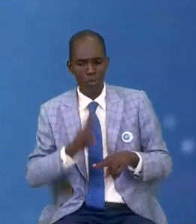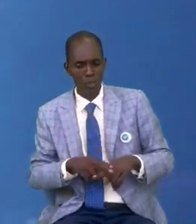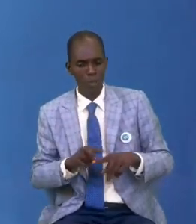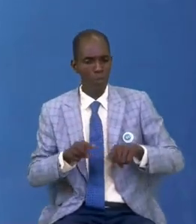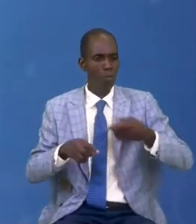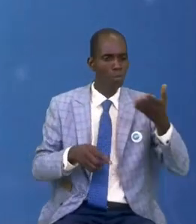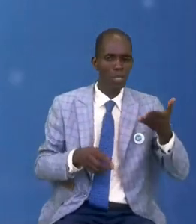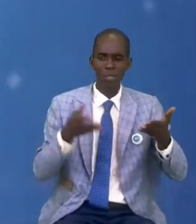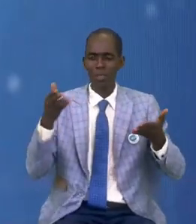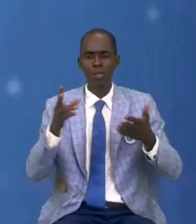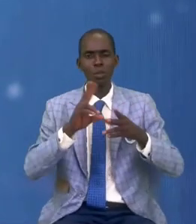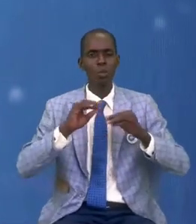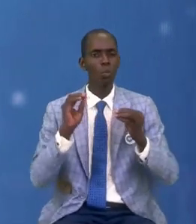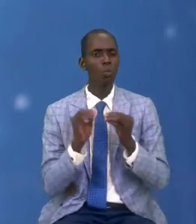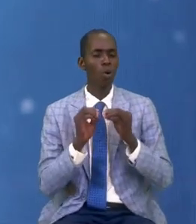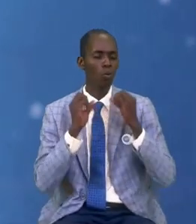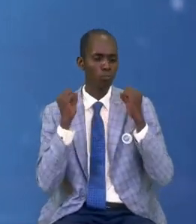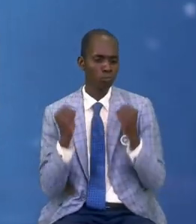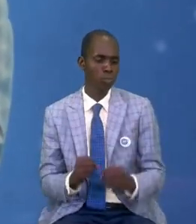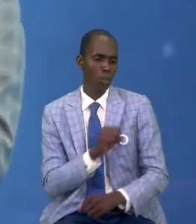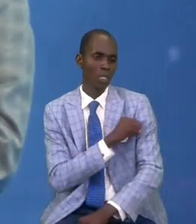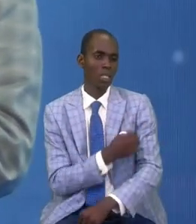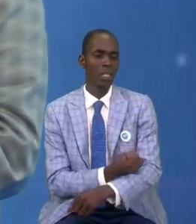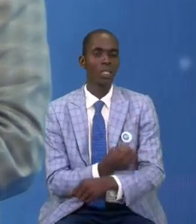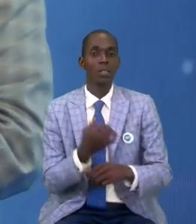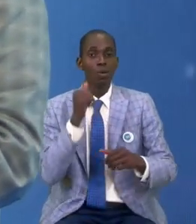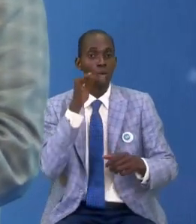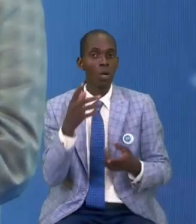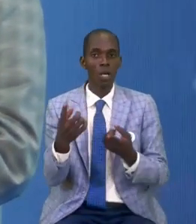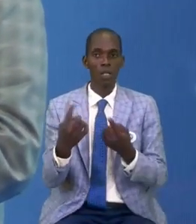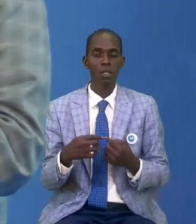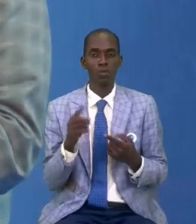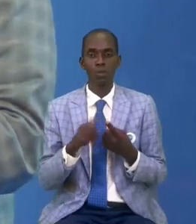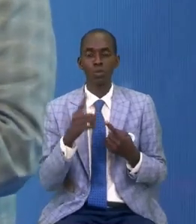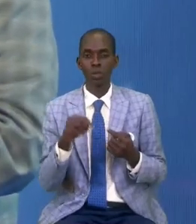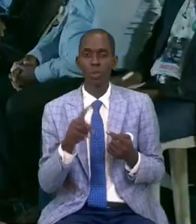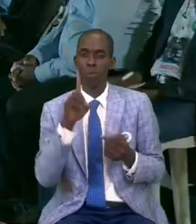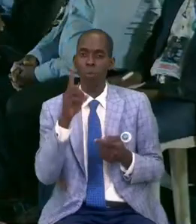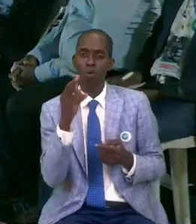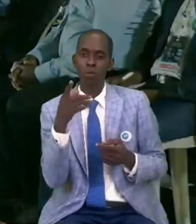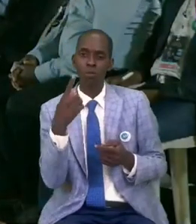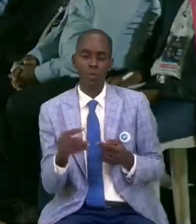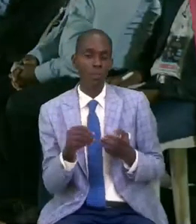the crusade, one of the crusades, GCK. Somebody help me shout, GCK.